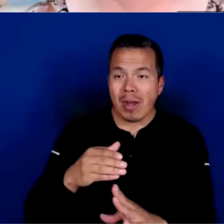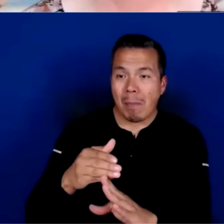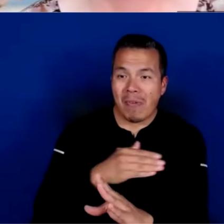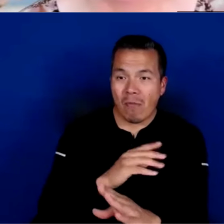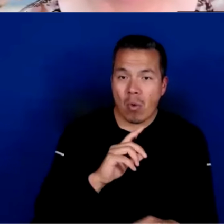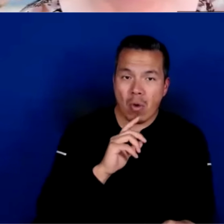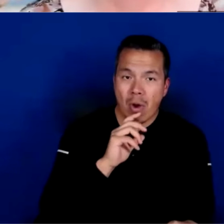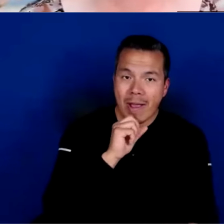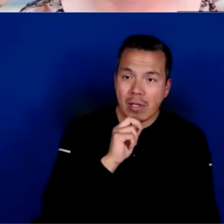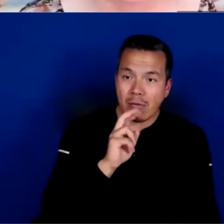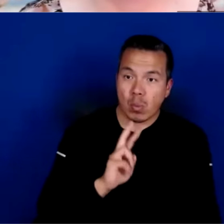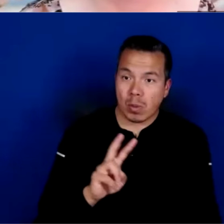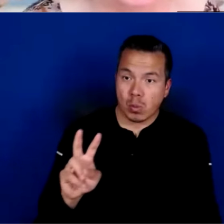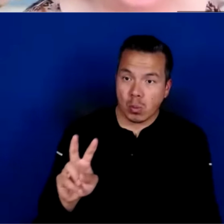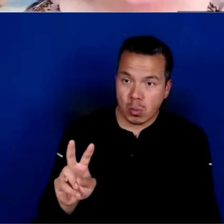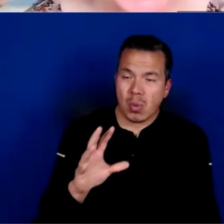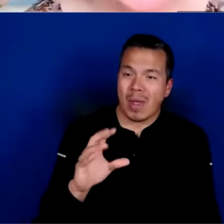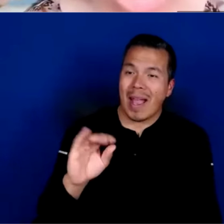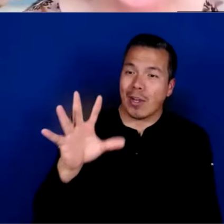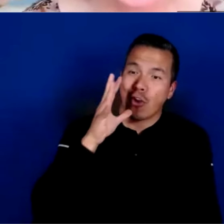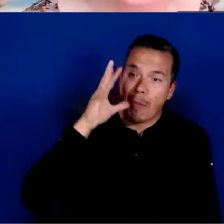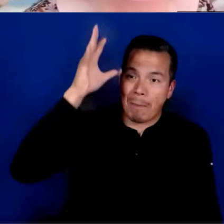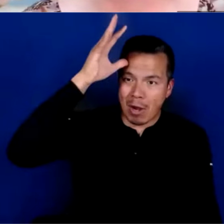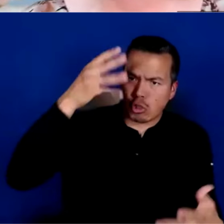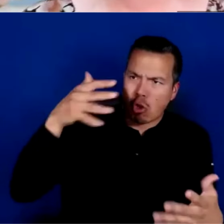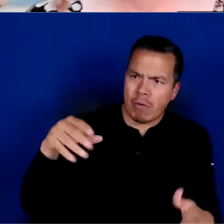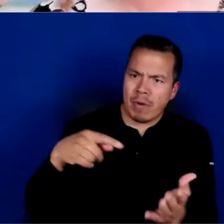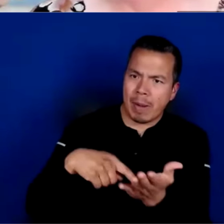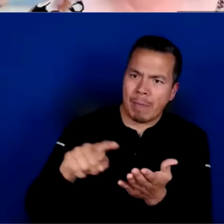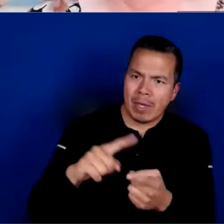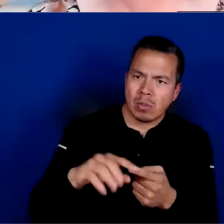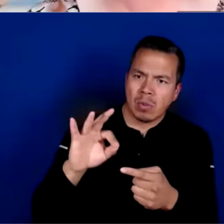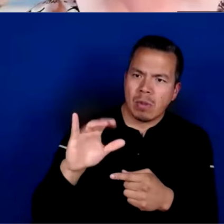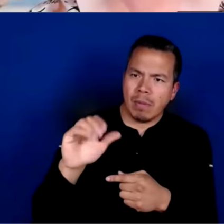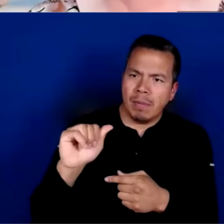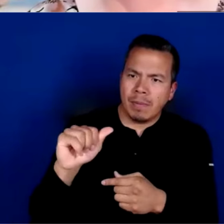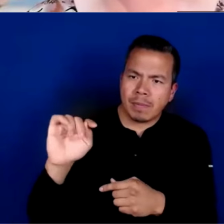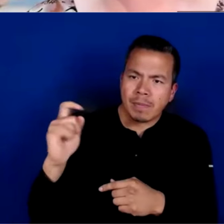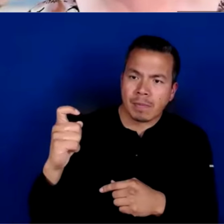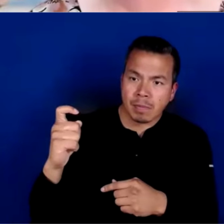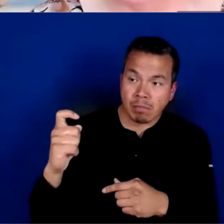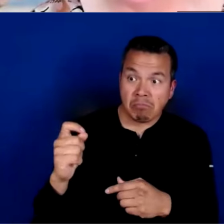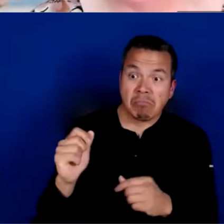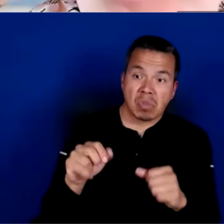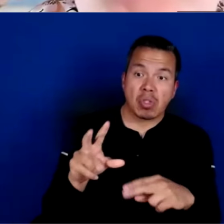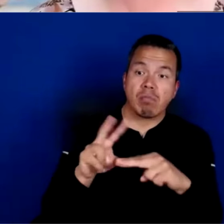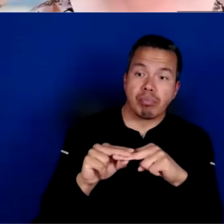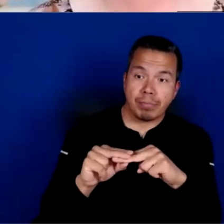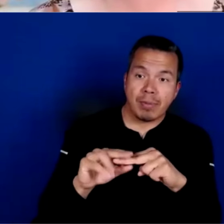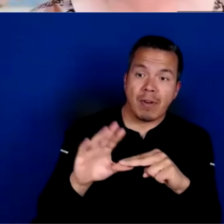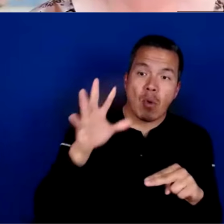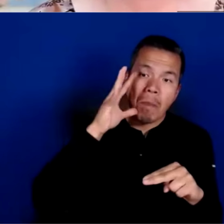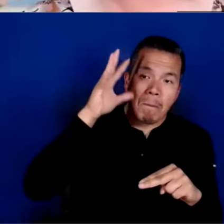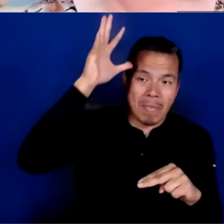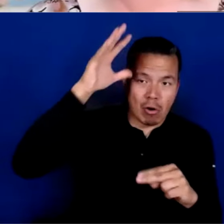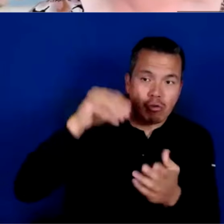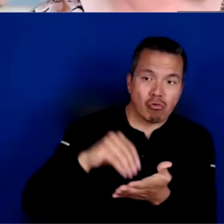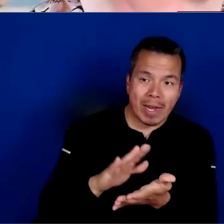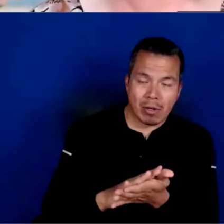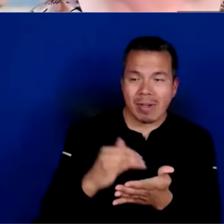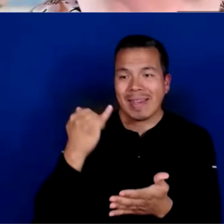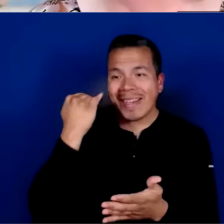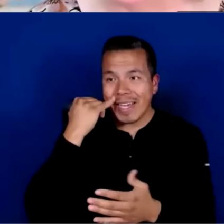and you have a parent who's worked and paid in FICA taxes. You could actually get a benefit off their record if they